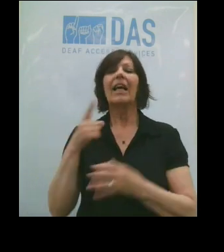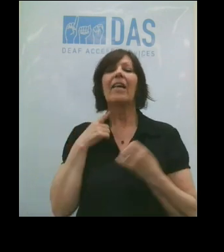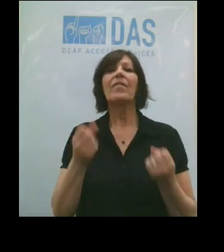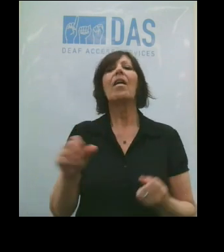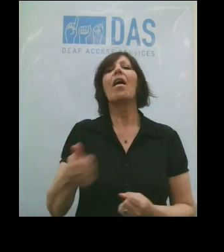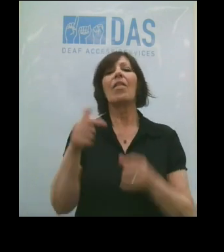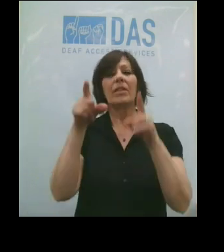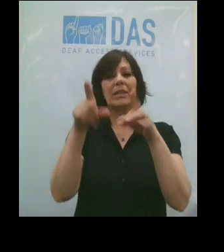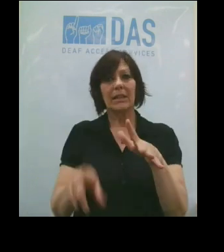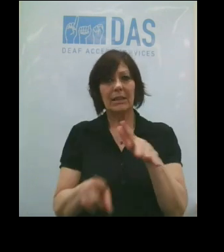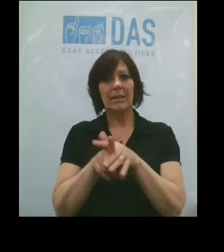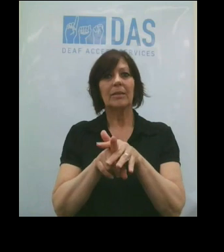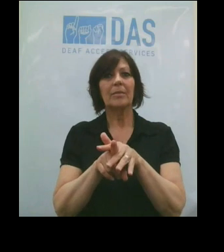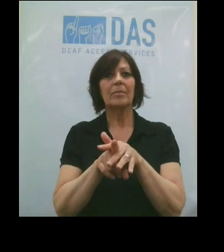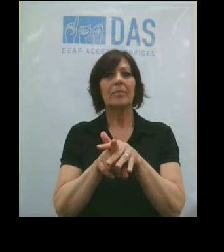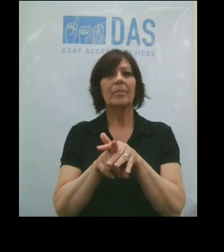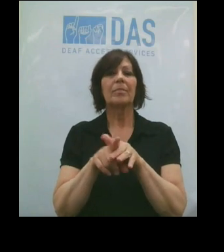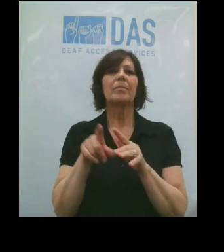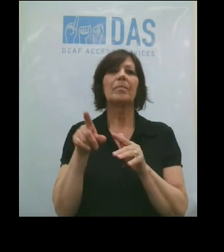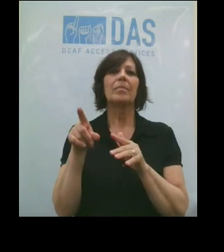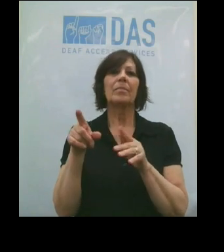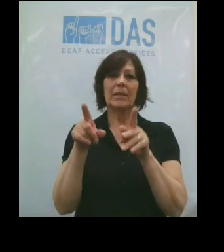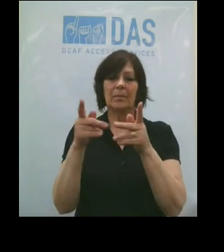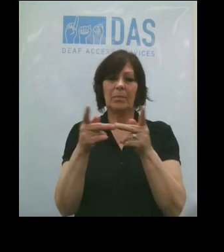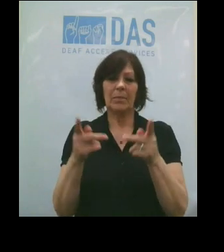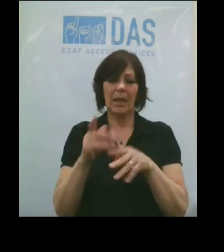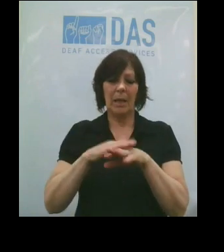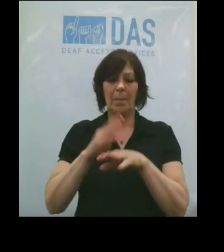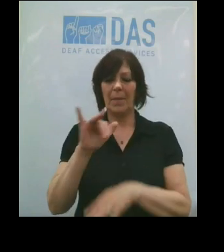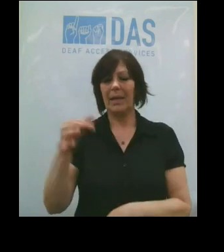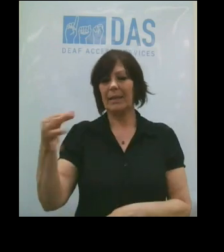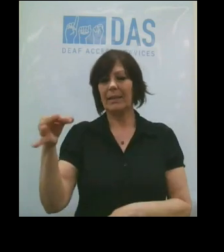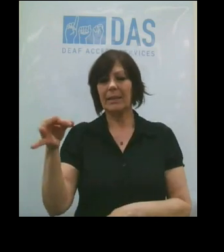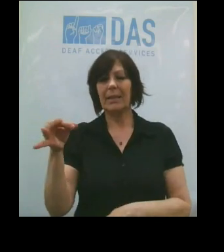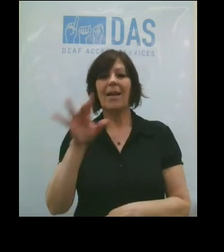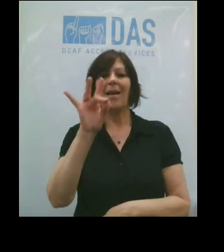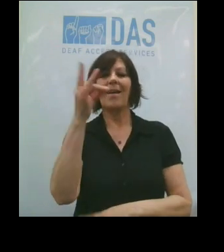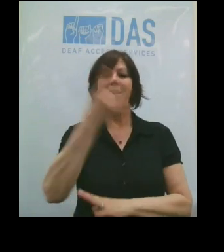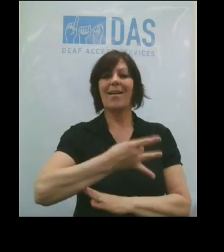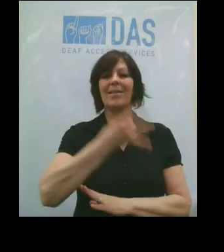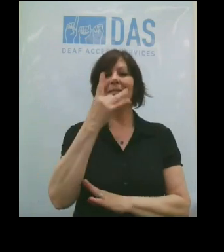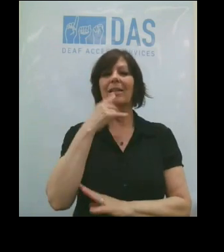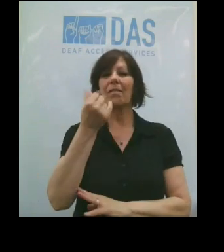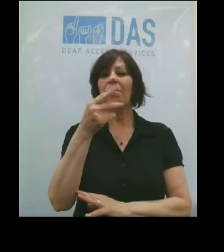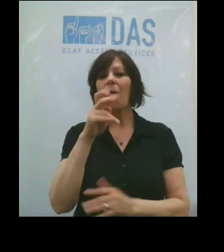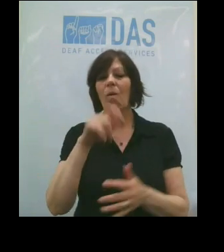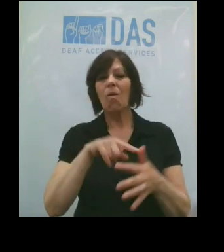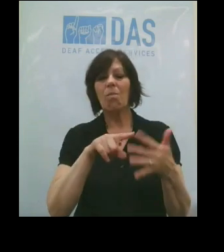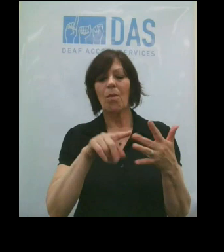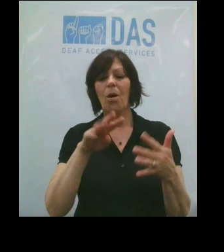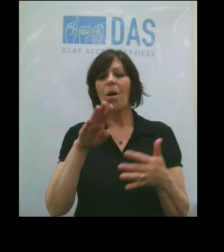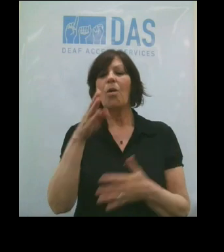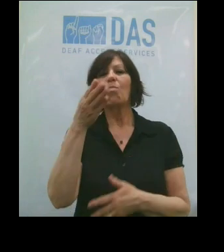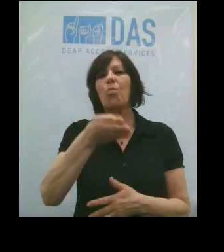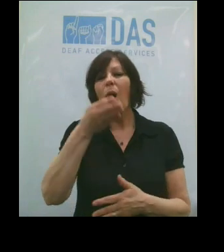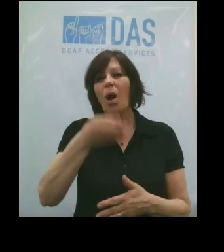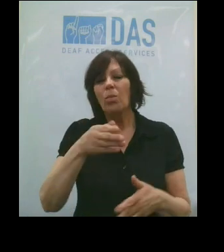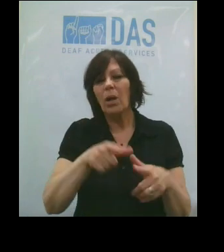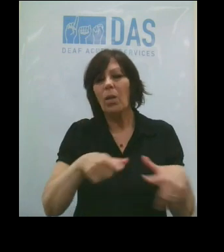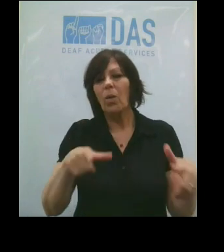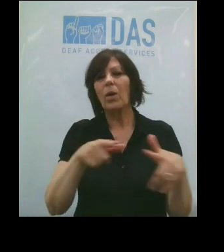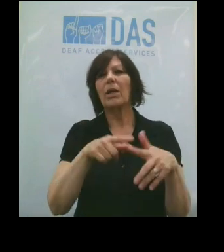up, including at its Barton Street location on May 19th at 8 Days of Hope, and at its Broadway location in future